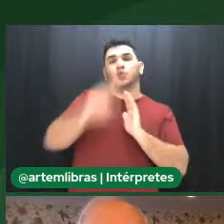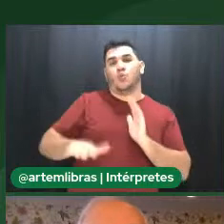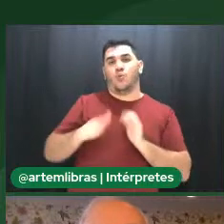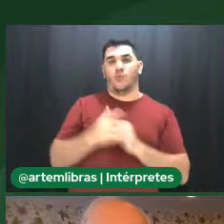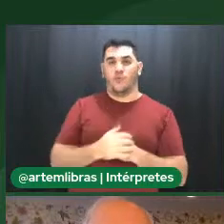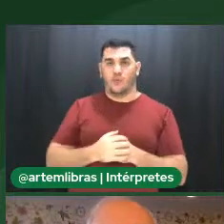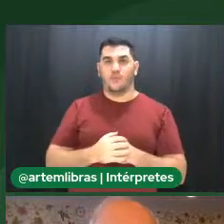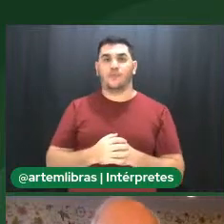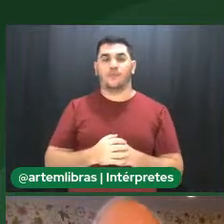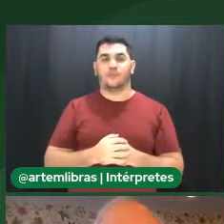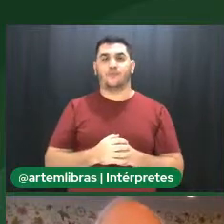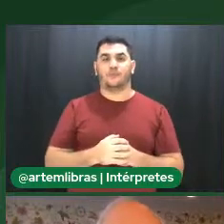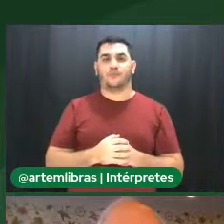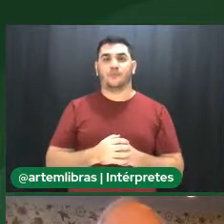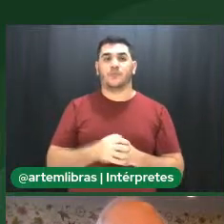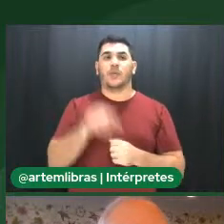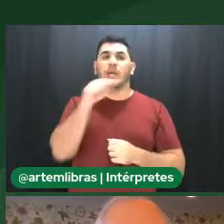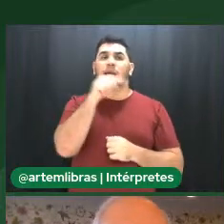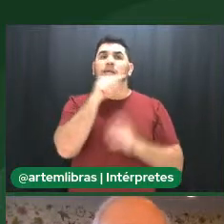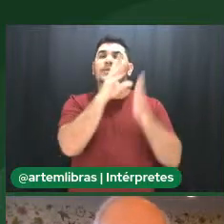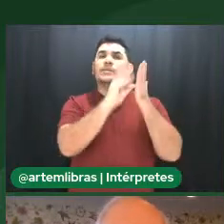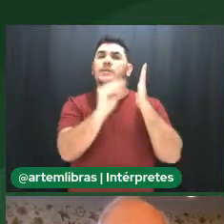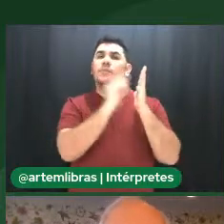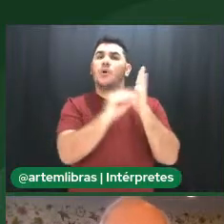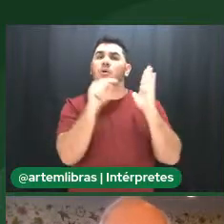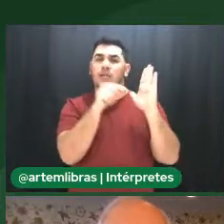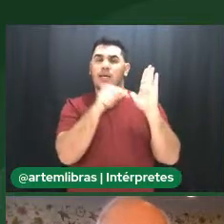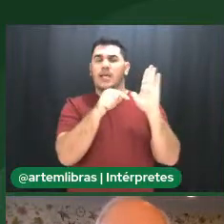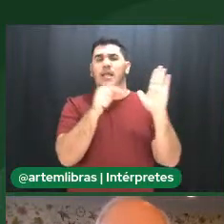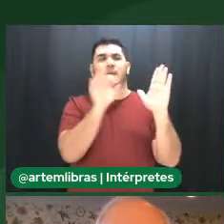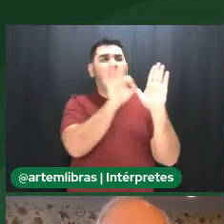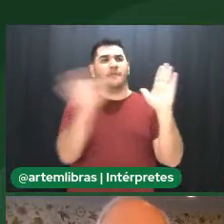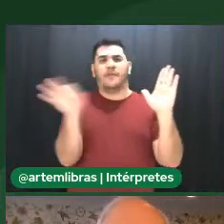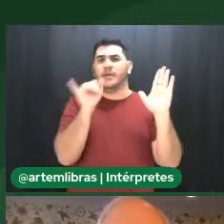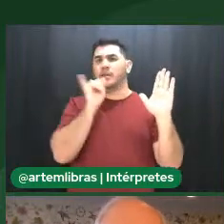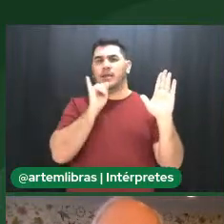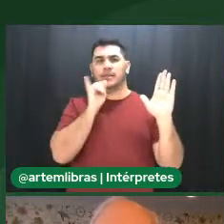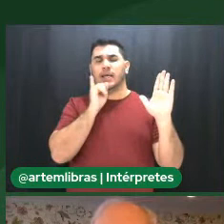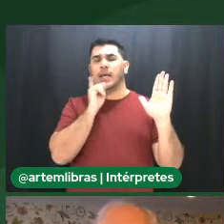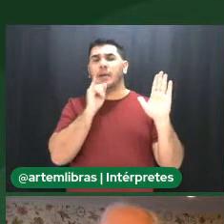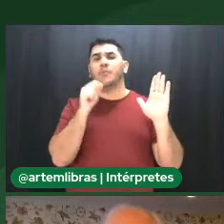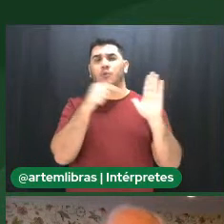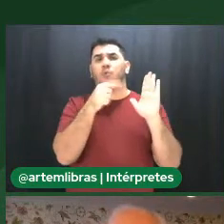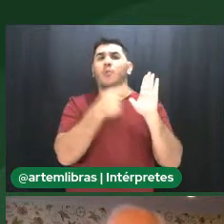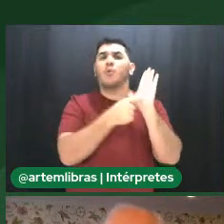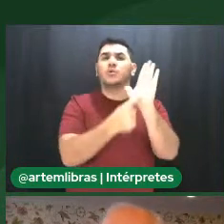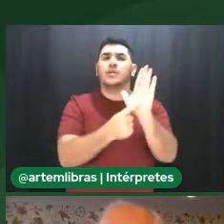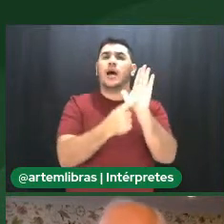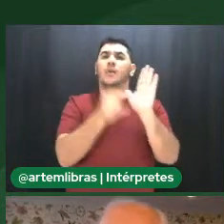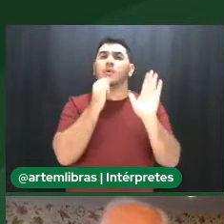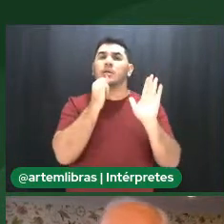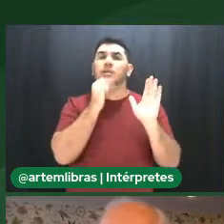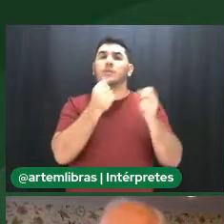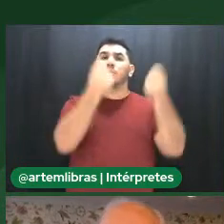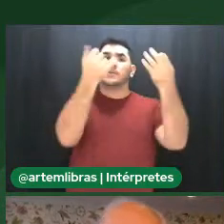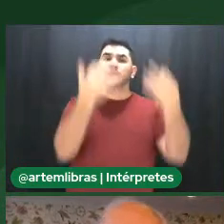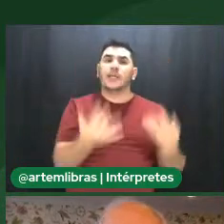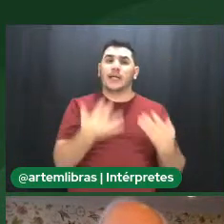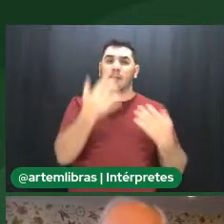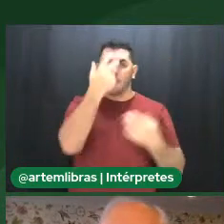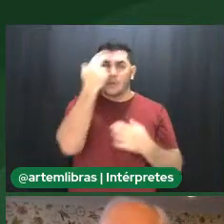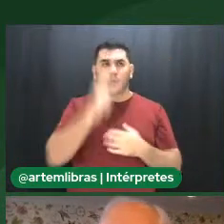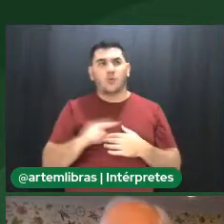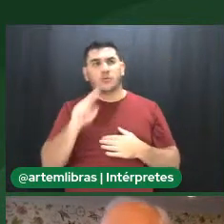good post hoc retrospective explanation. However, it doesn't really tell you